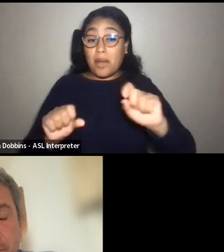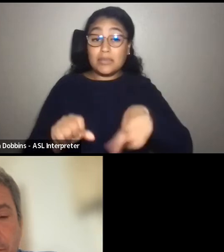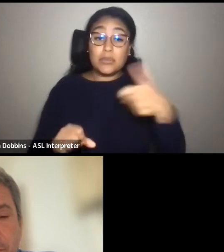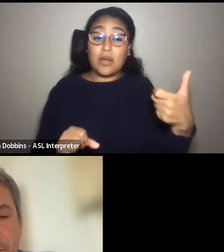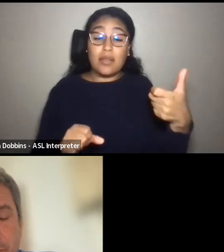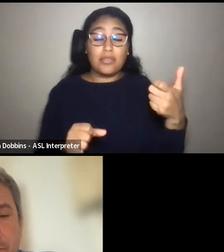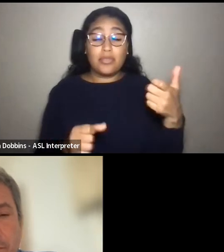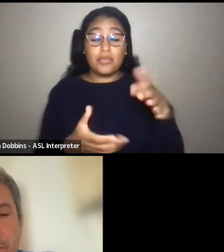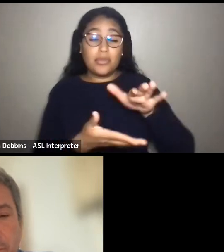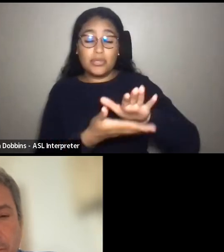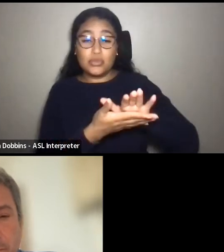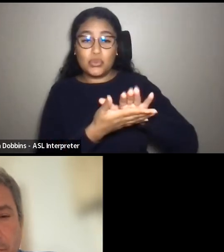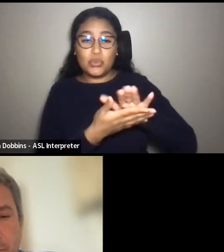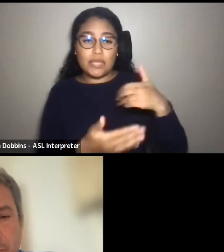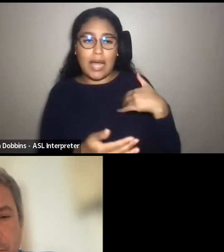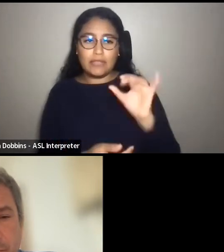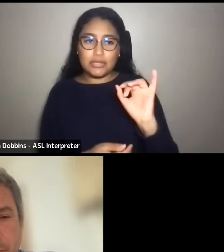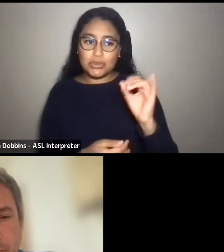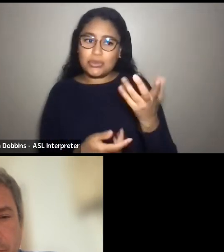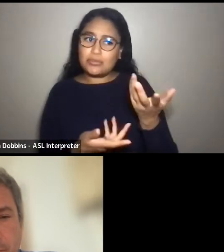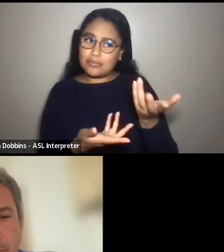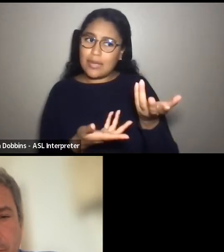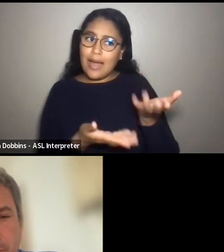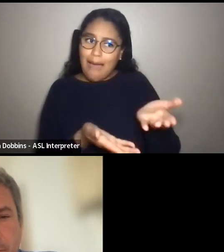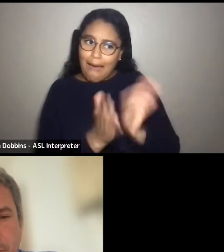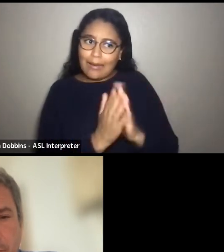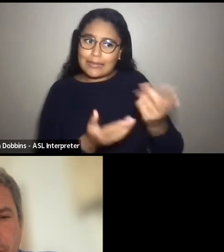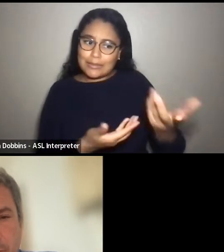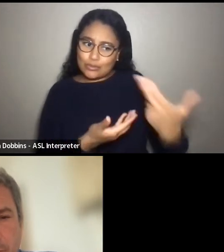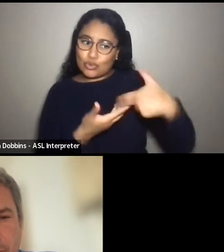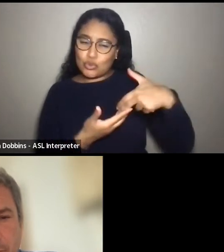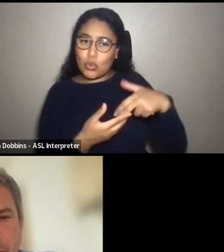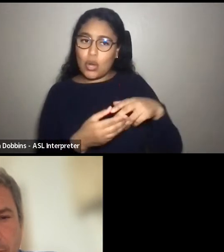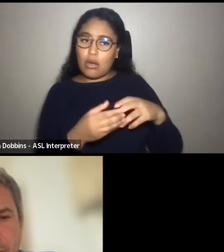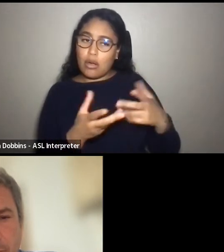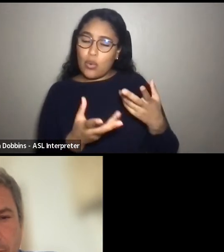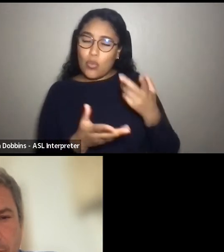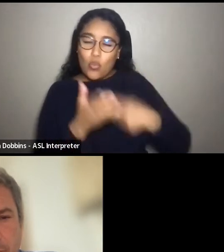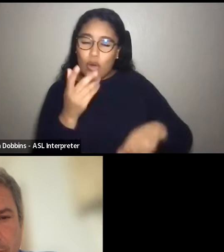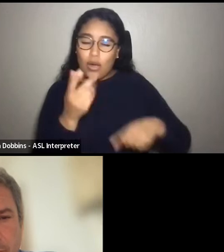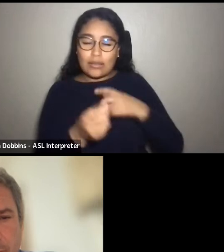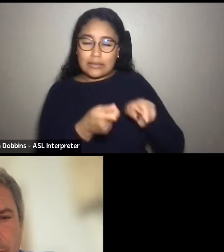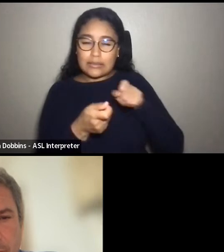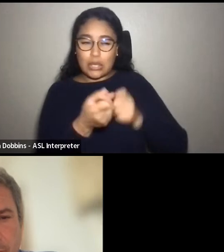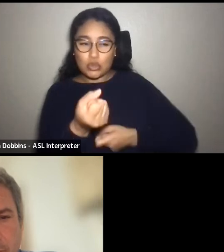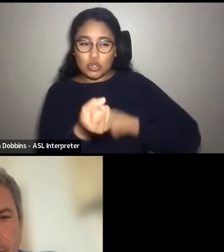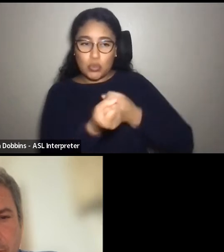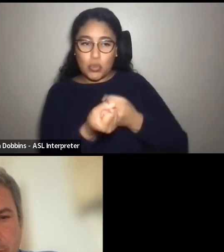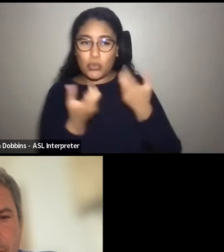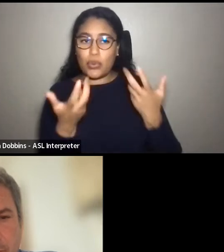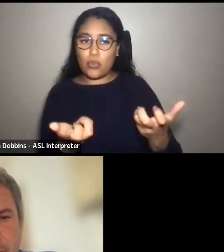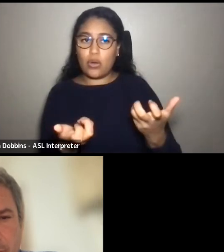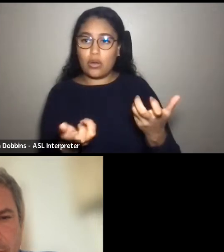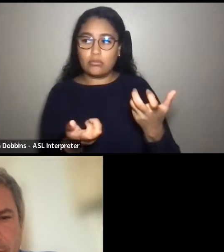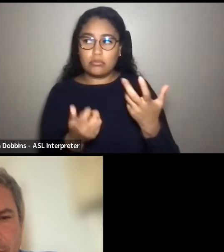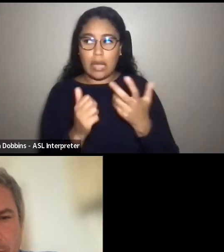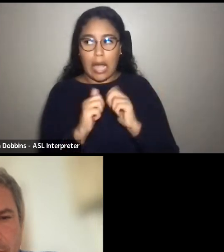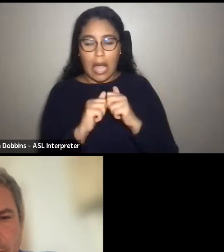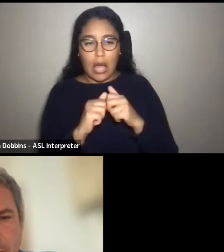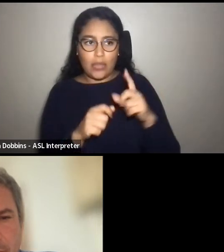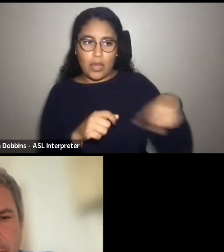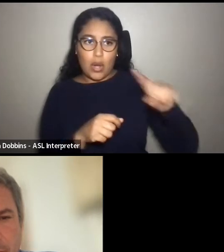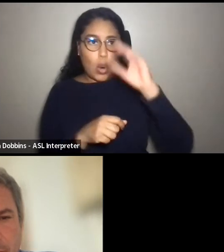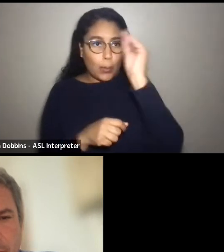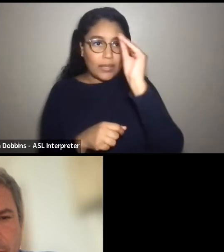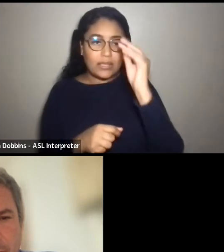into the dialogue, meet with them, find out what support they need, how they want to be seen and